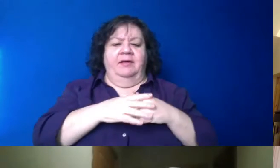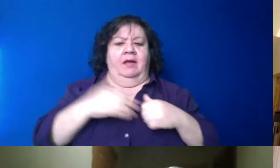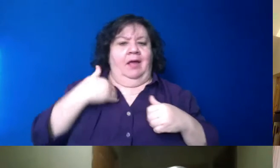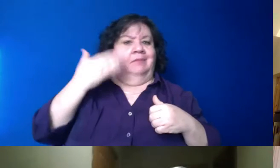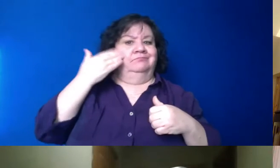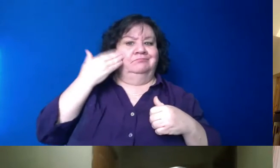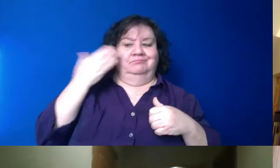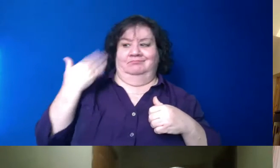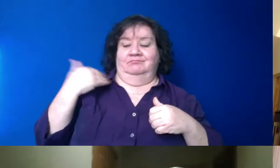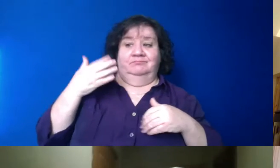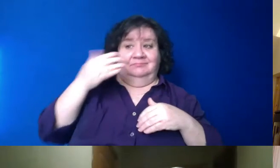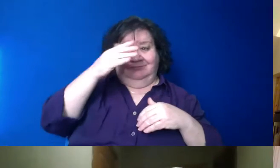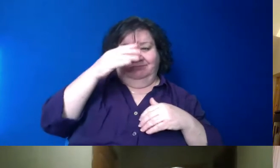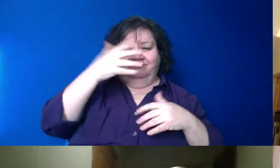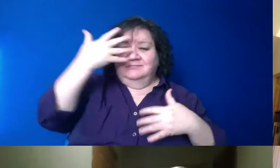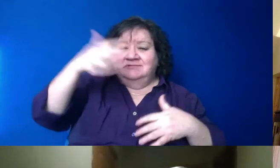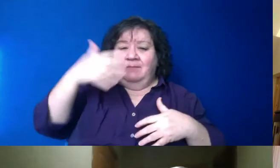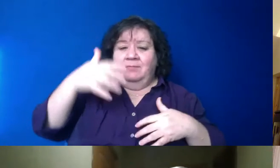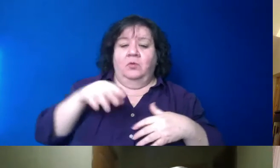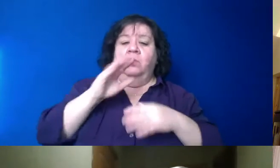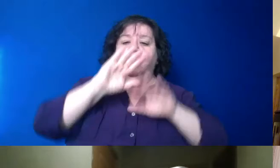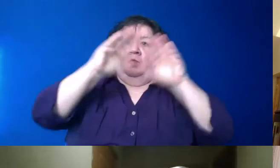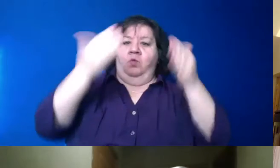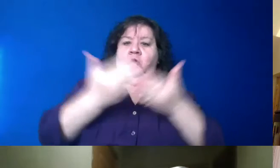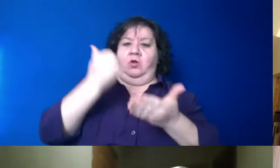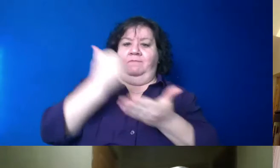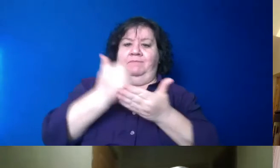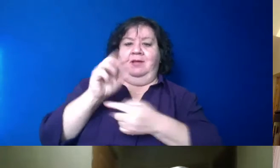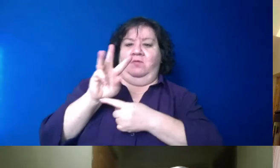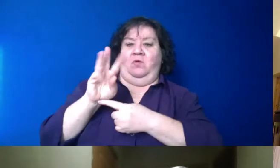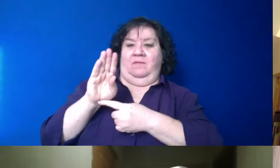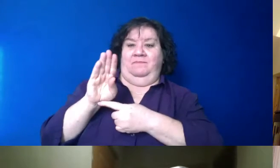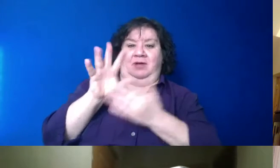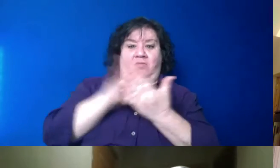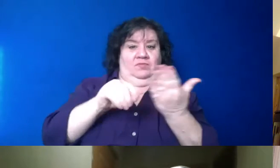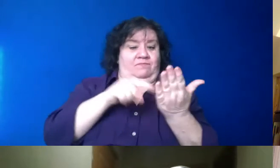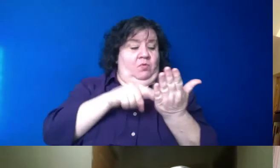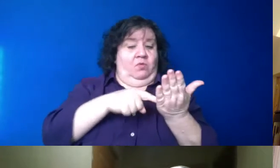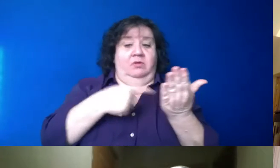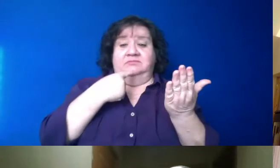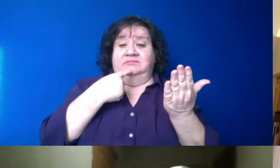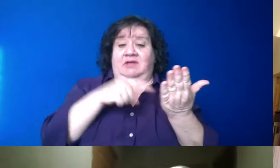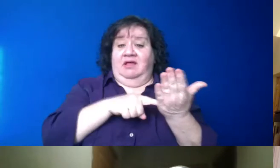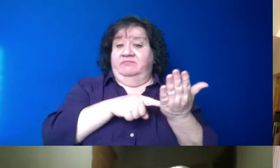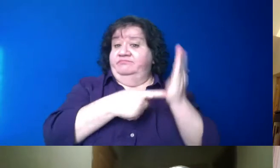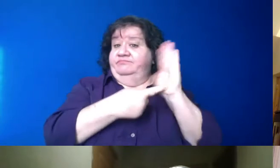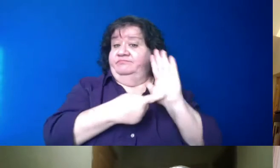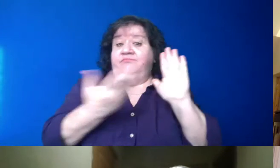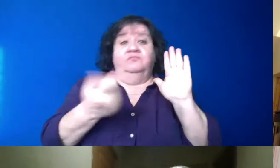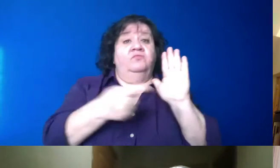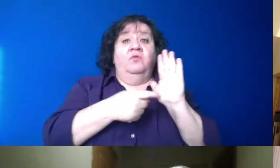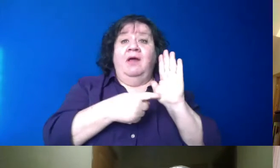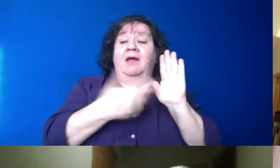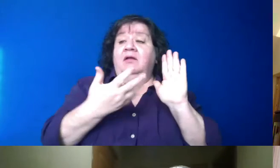which even very tiny services could be kicked away for people with disabilities, particularly living in